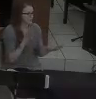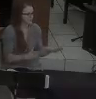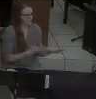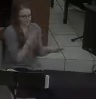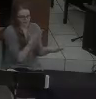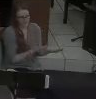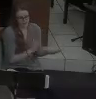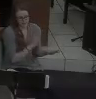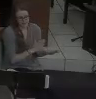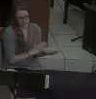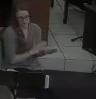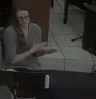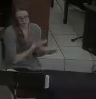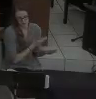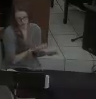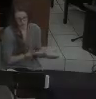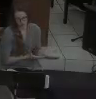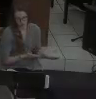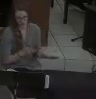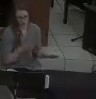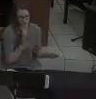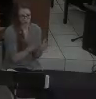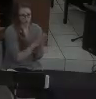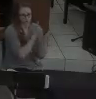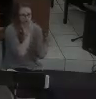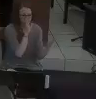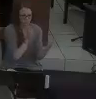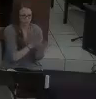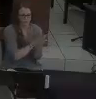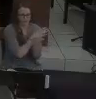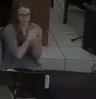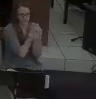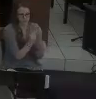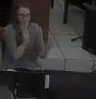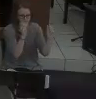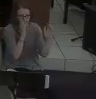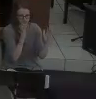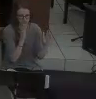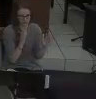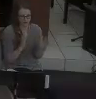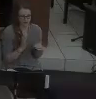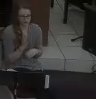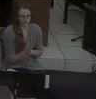story, this is my song, praising my